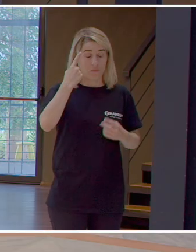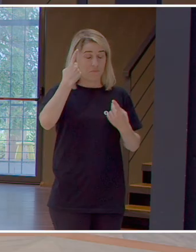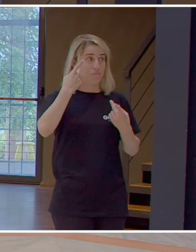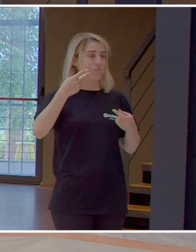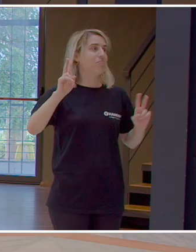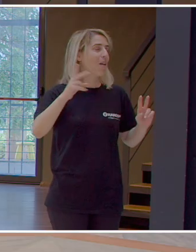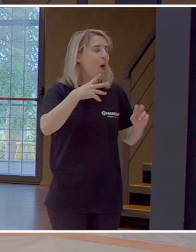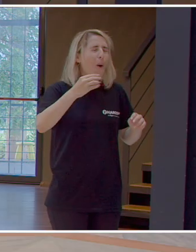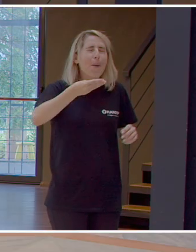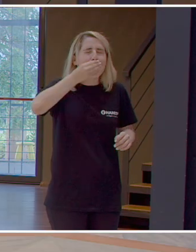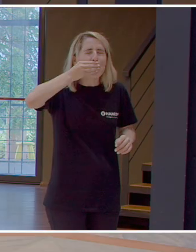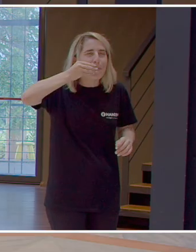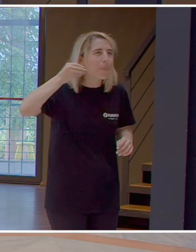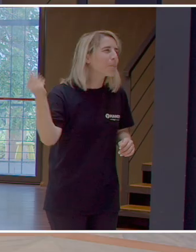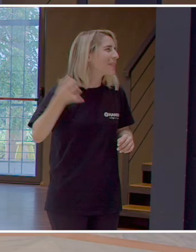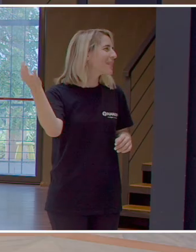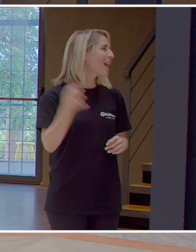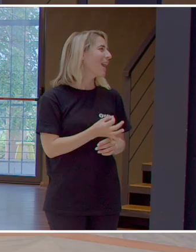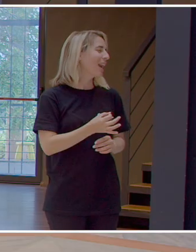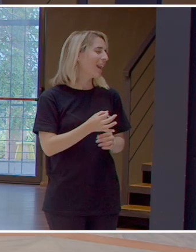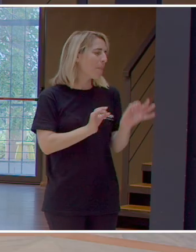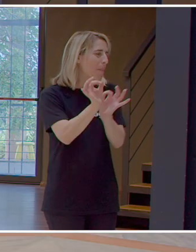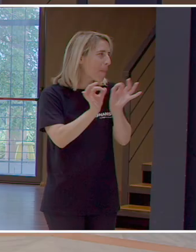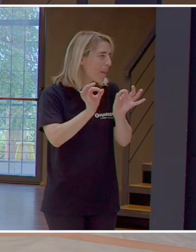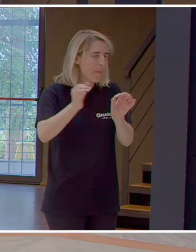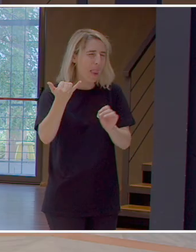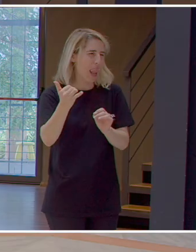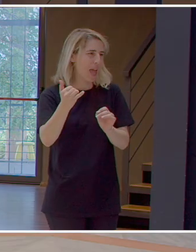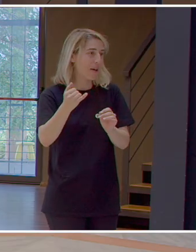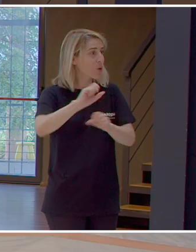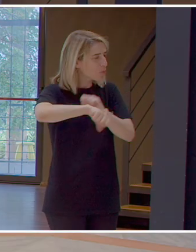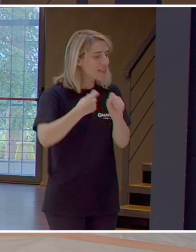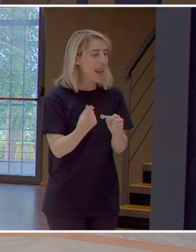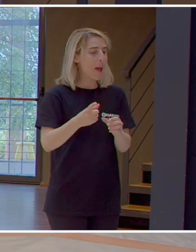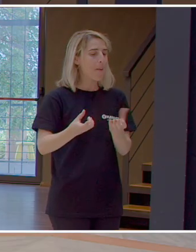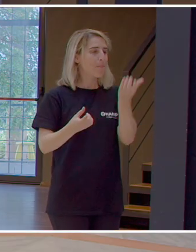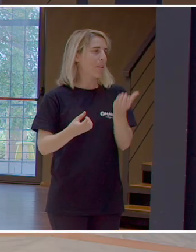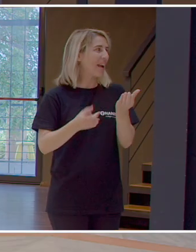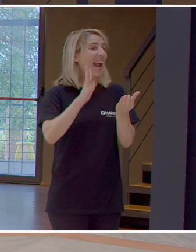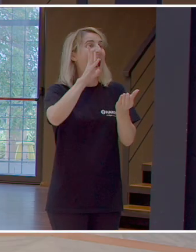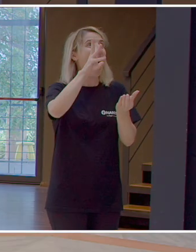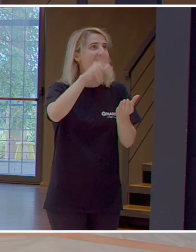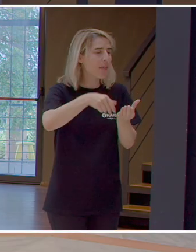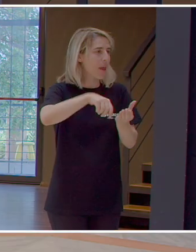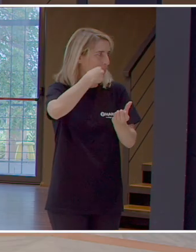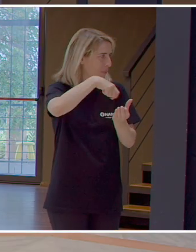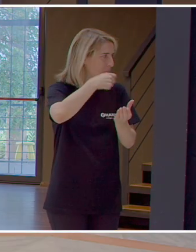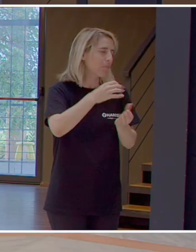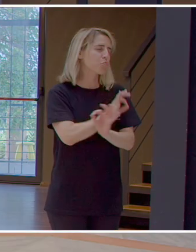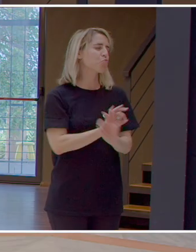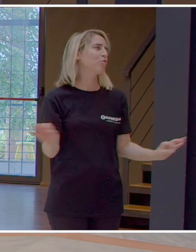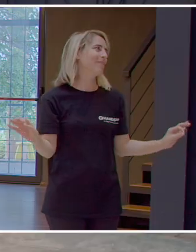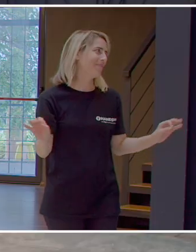blueberries are just fantastic and they taste very nice. So try to add 1 cup of berries to your daily diet and you're good to